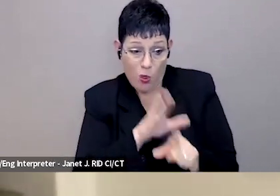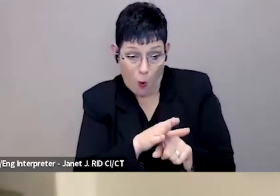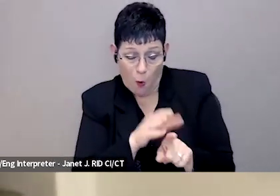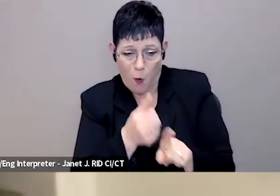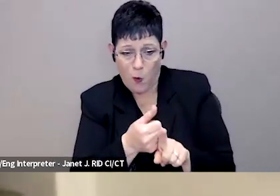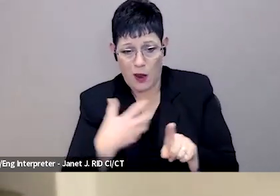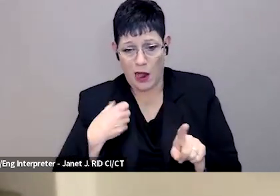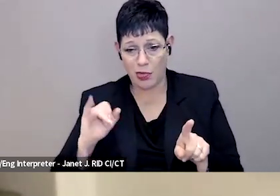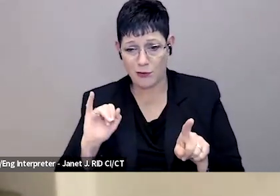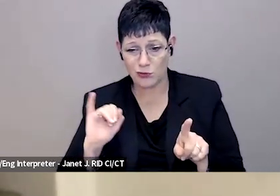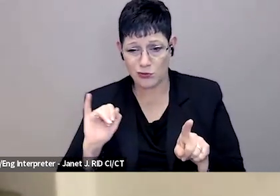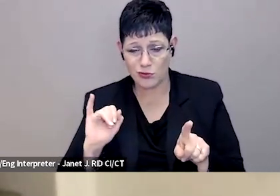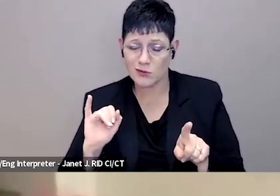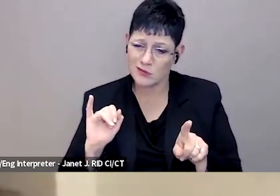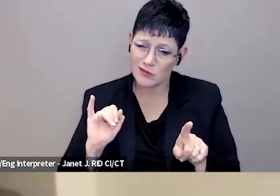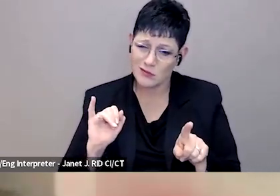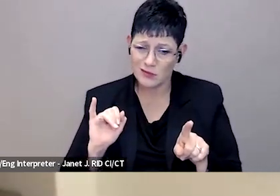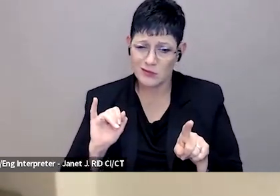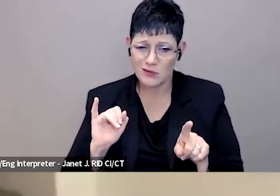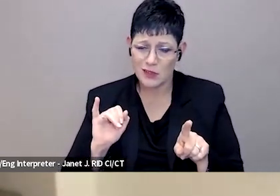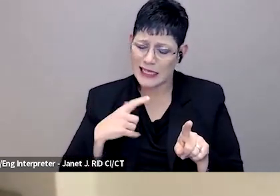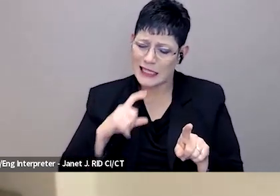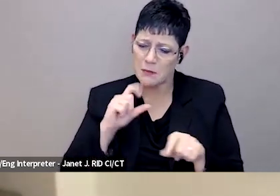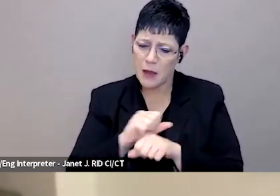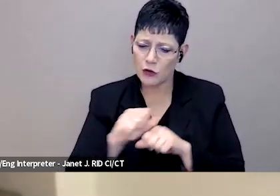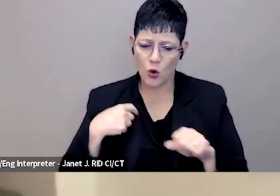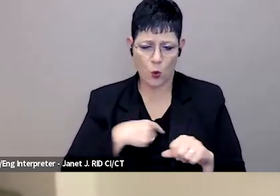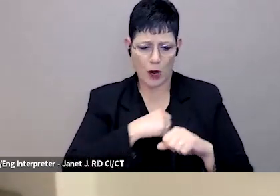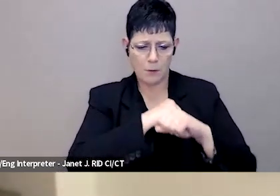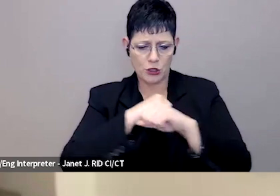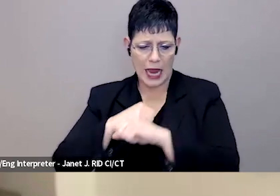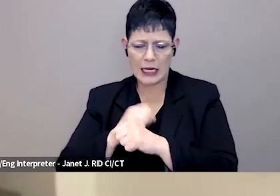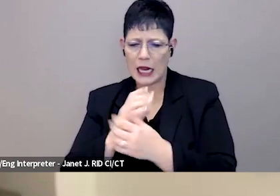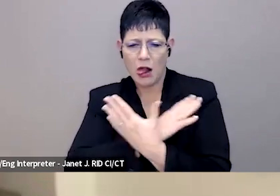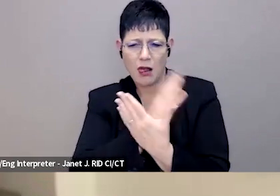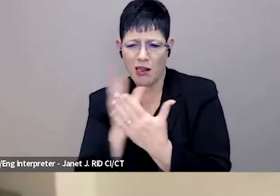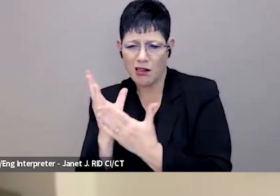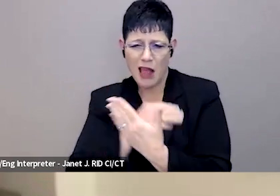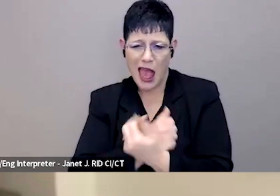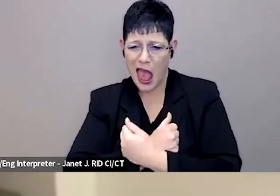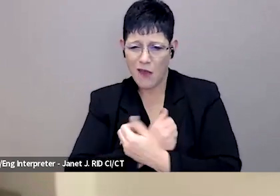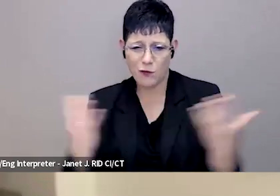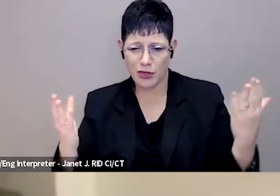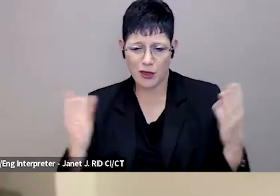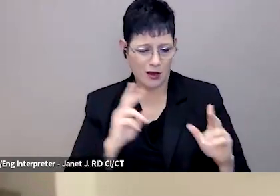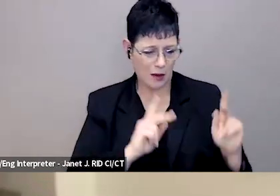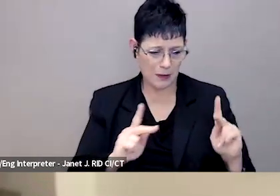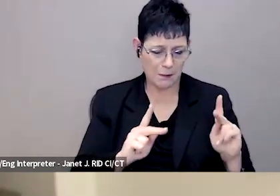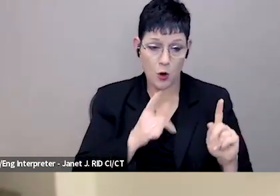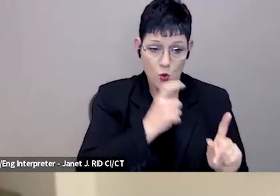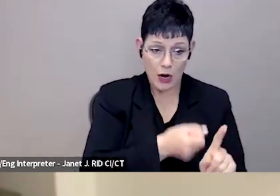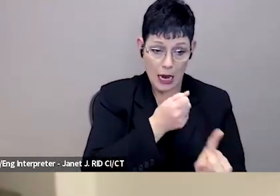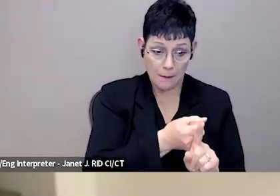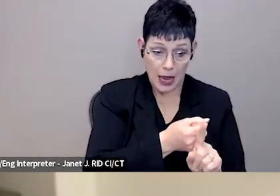insurance. And so to make sure that we are protecting the full gamut of folks who are impacted